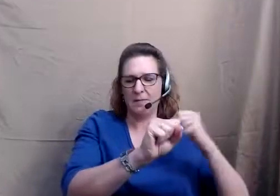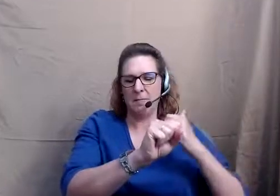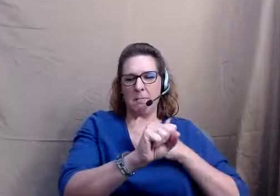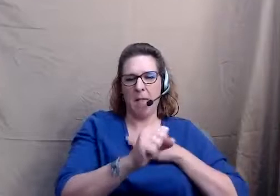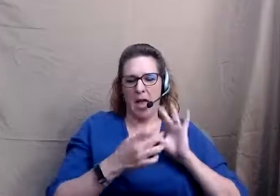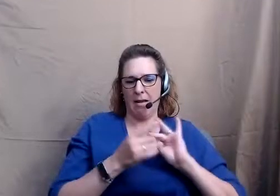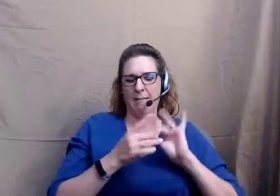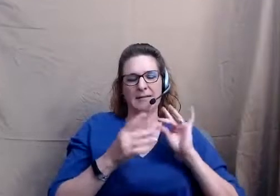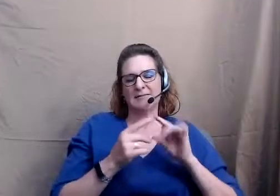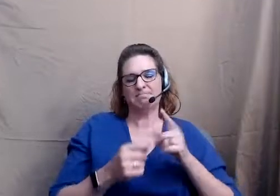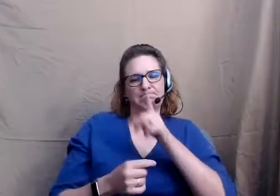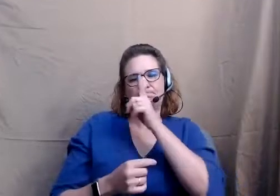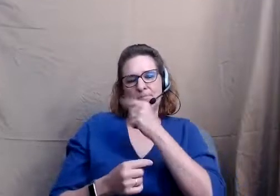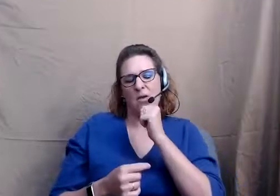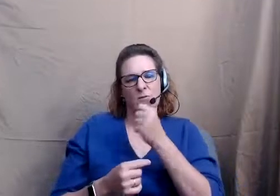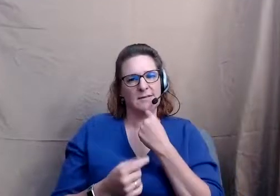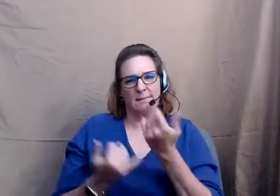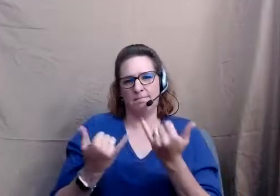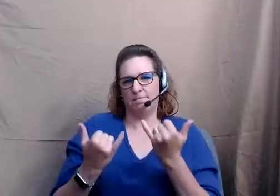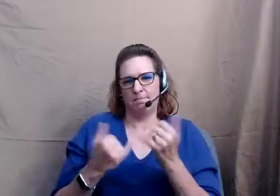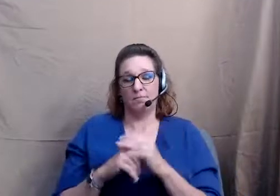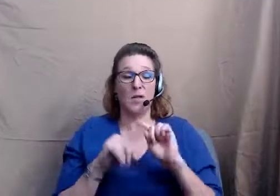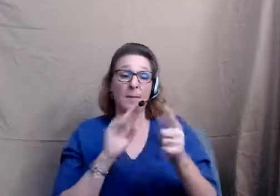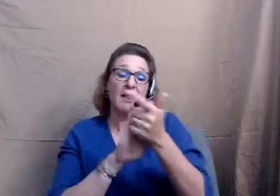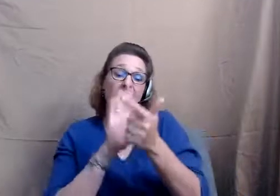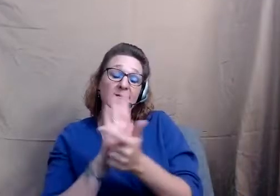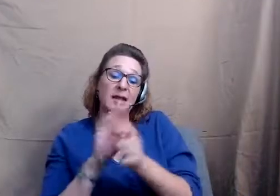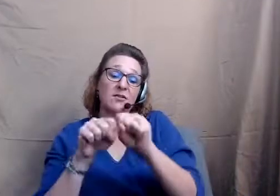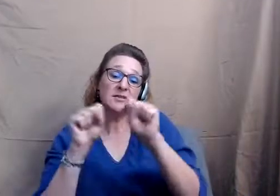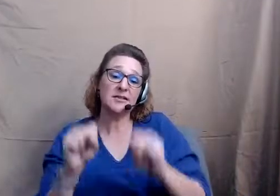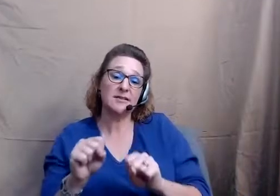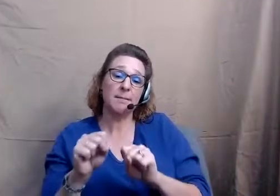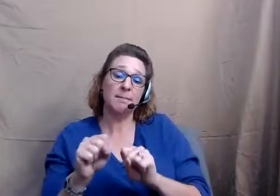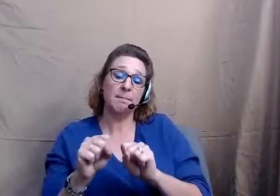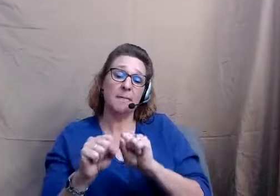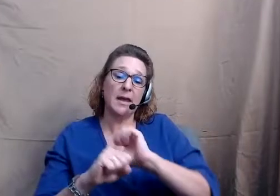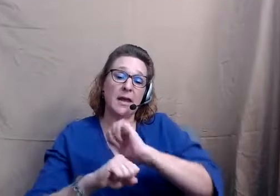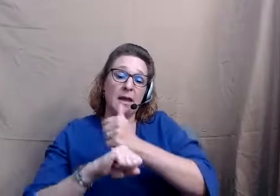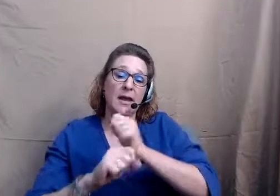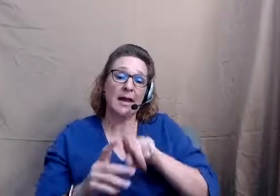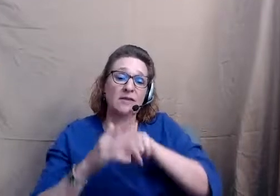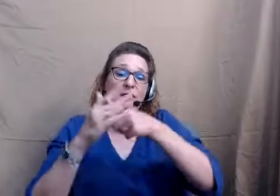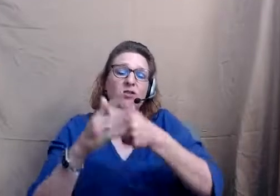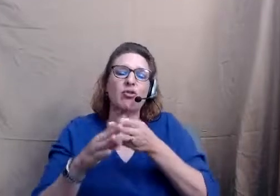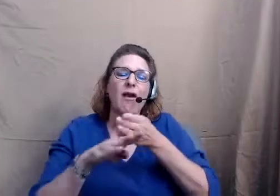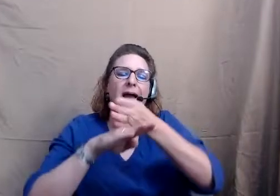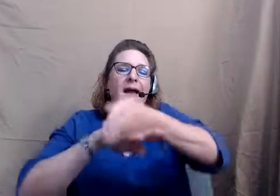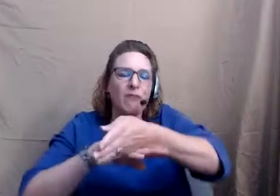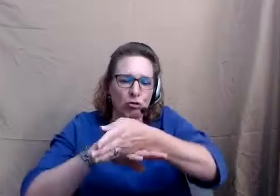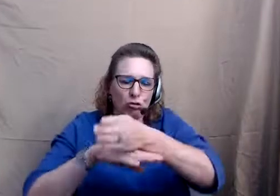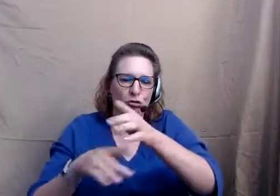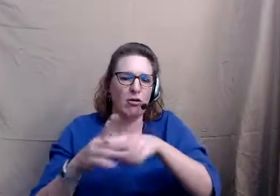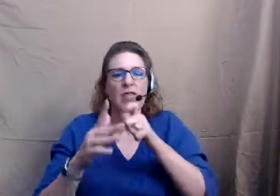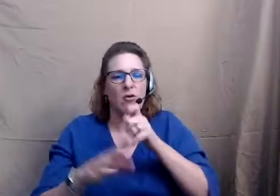I say now. But legal system interventions are after the fact interventions. They are not